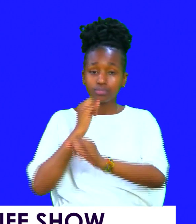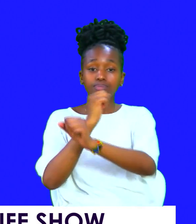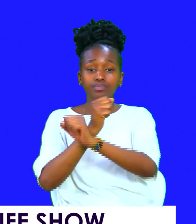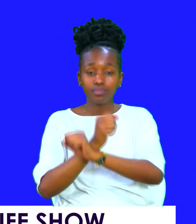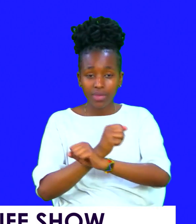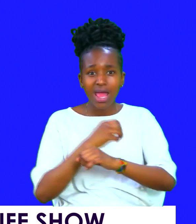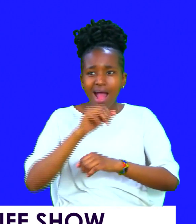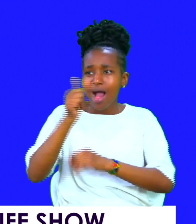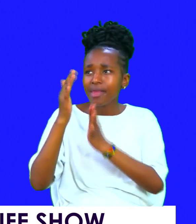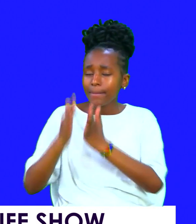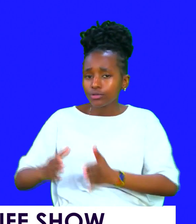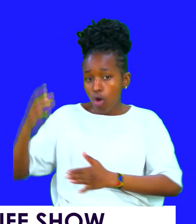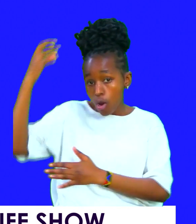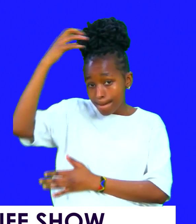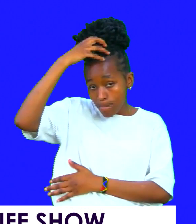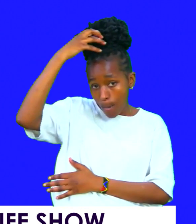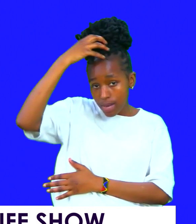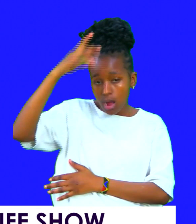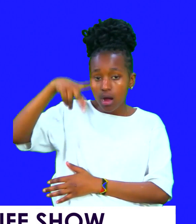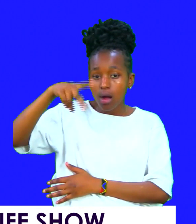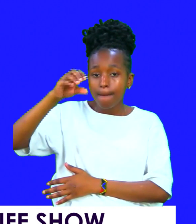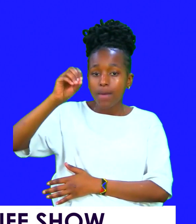enjoys a lot of protection.